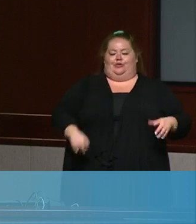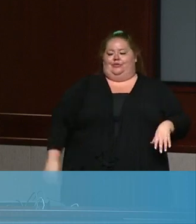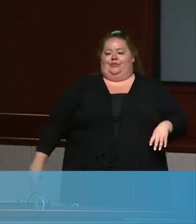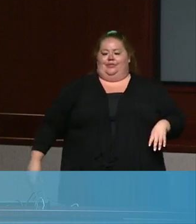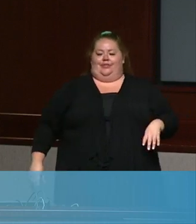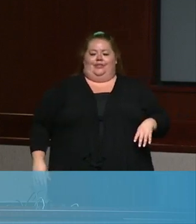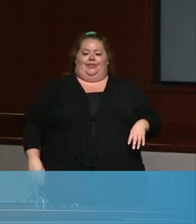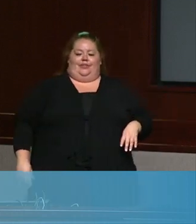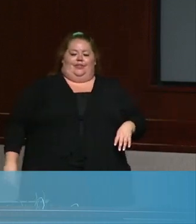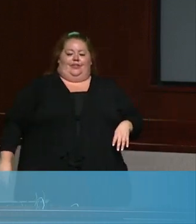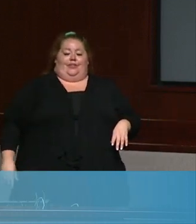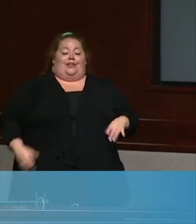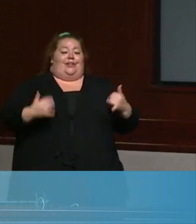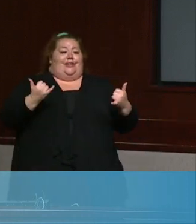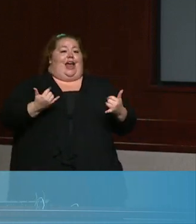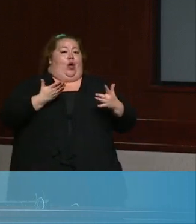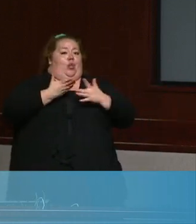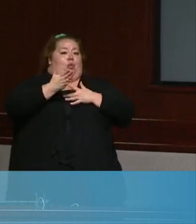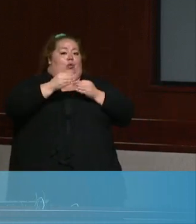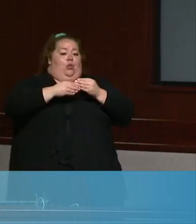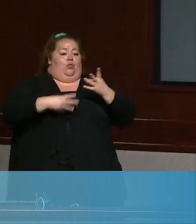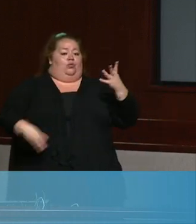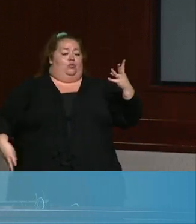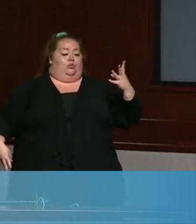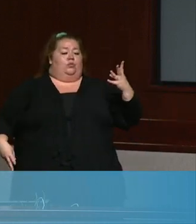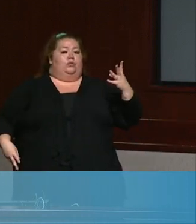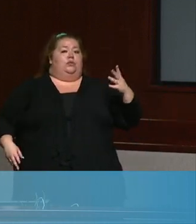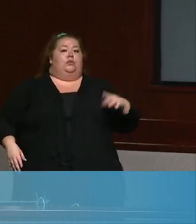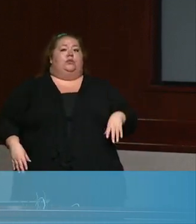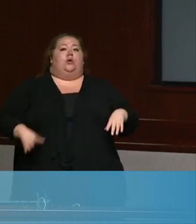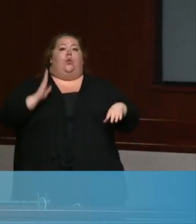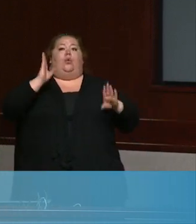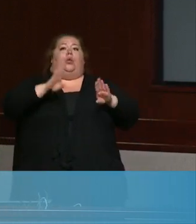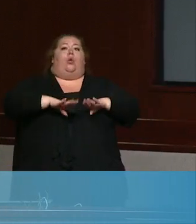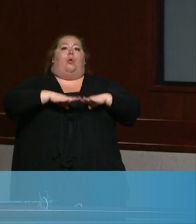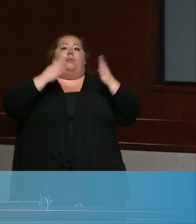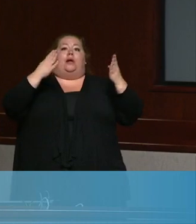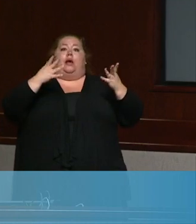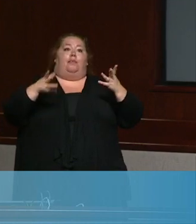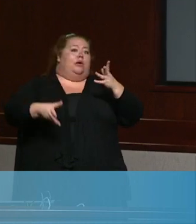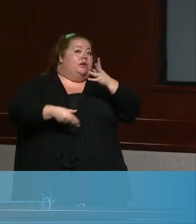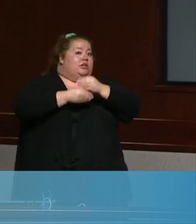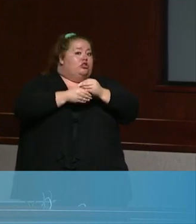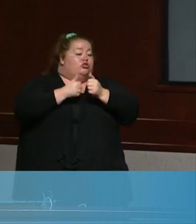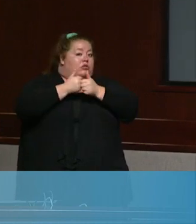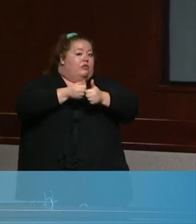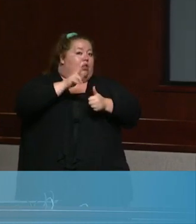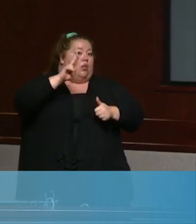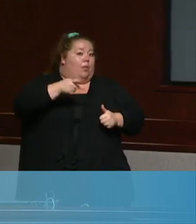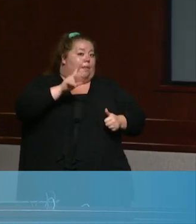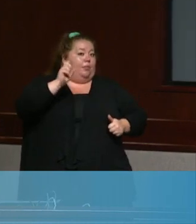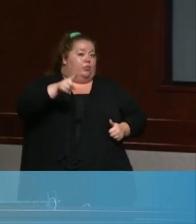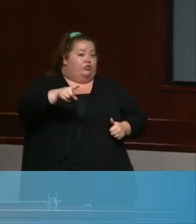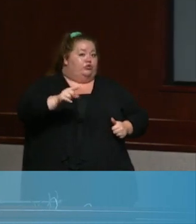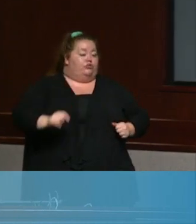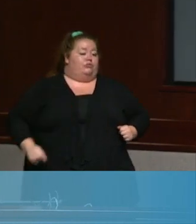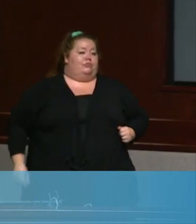so I think we've made it through all of our outlets that we have on the line. I'm going to open it up for any additional follow-up questions.